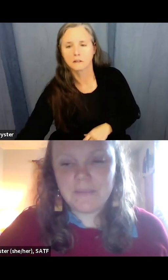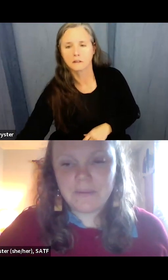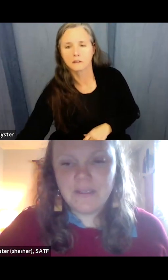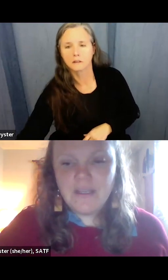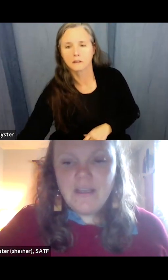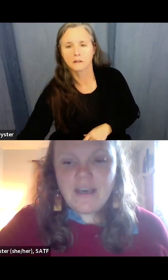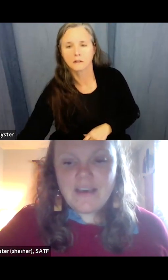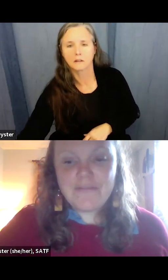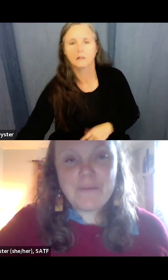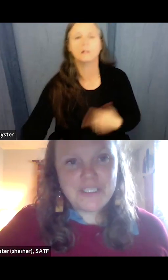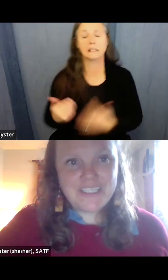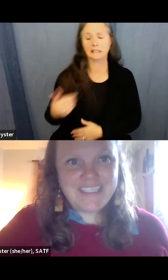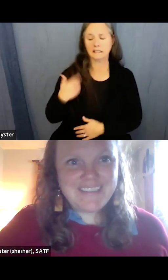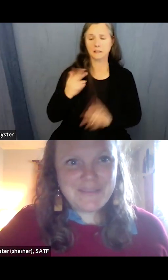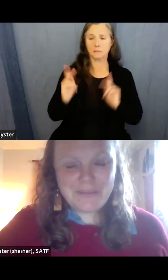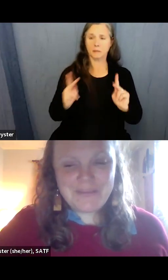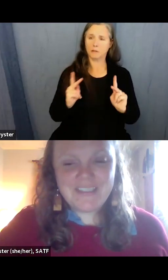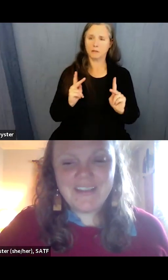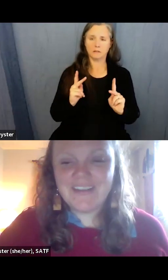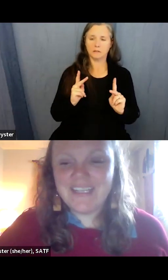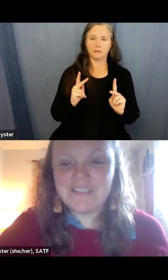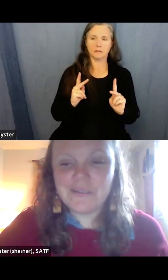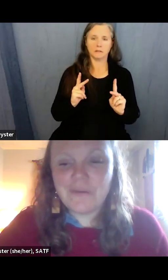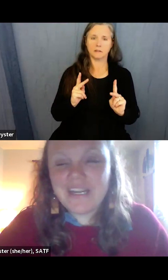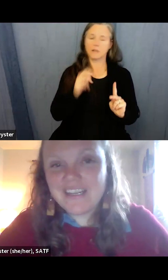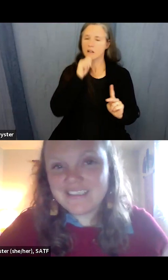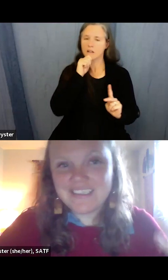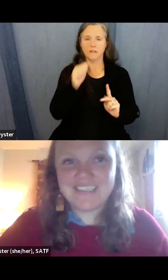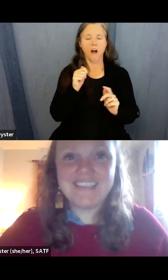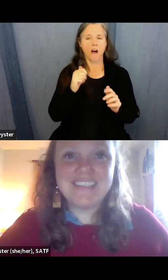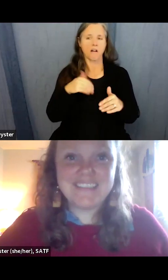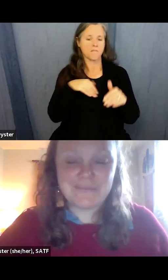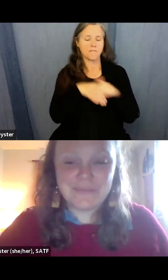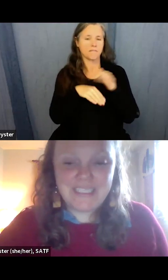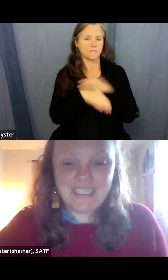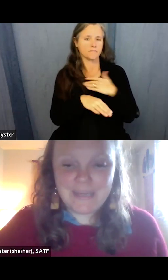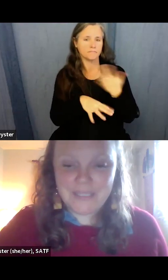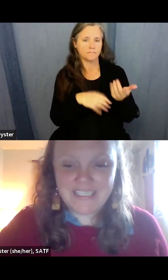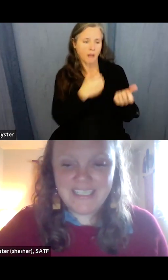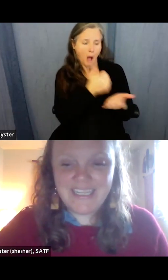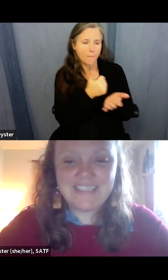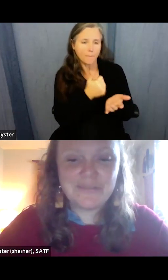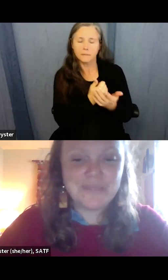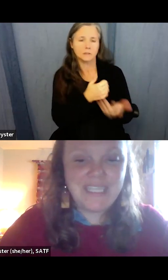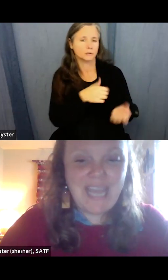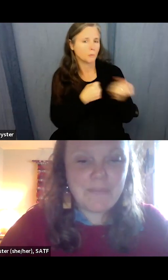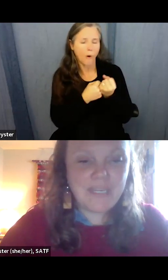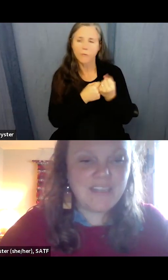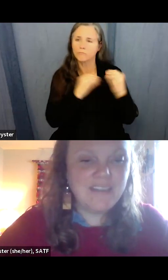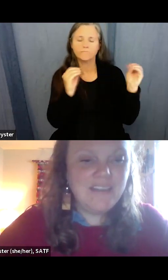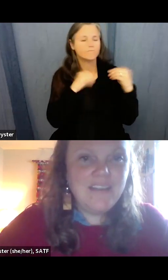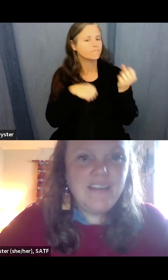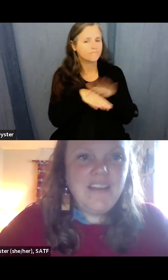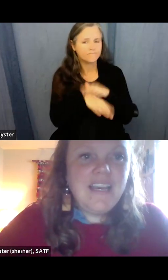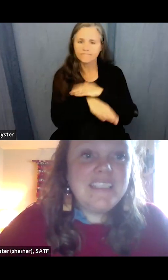young people from marginalized groups. And so recognizing that this is really common and it is really